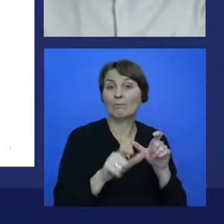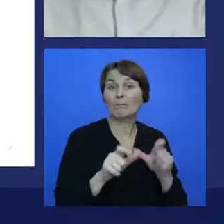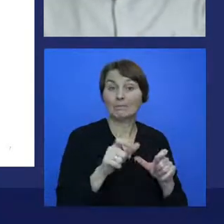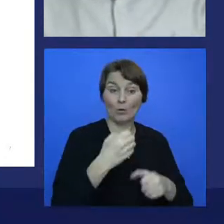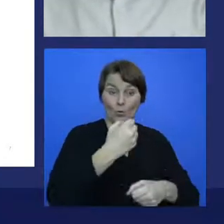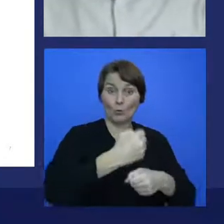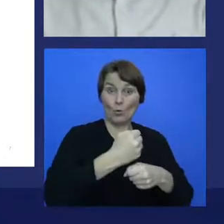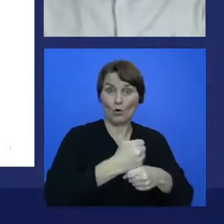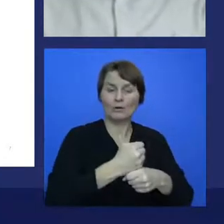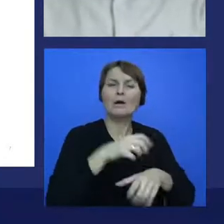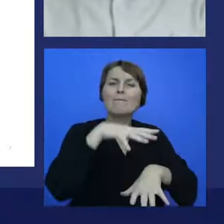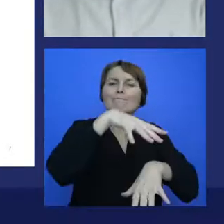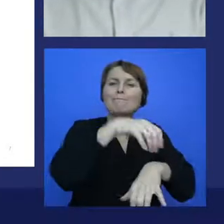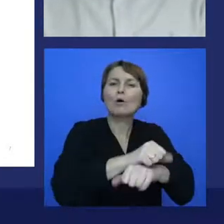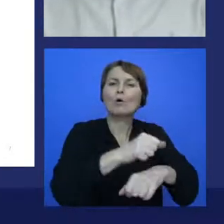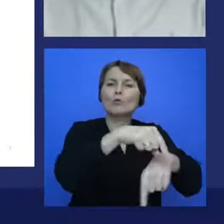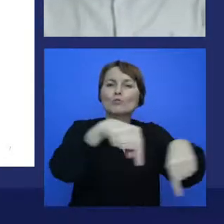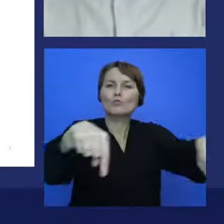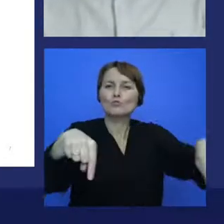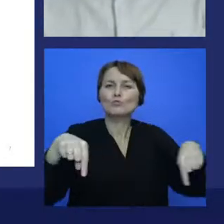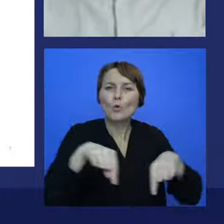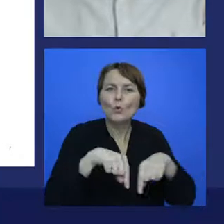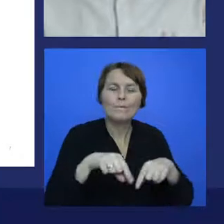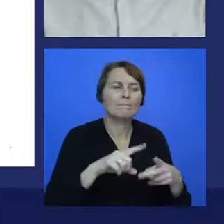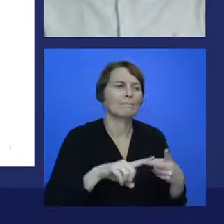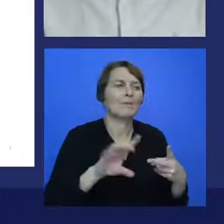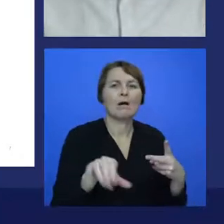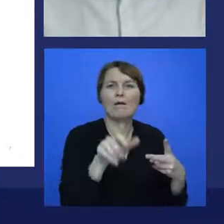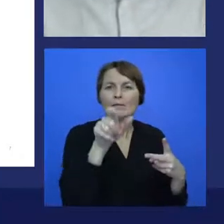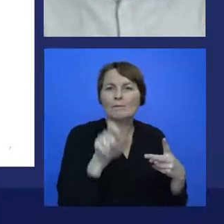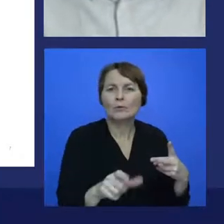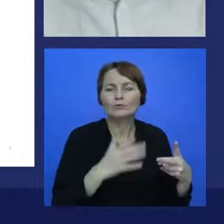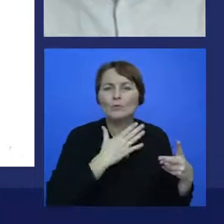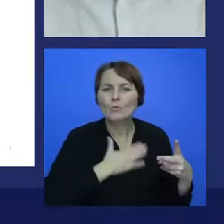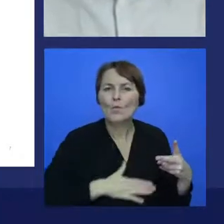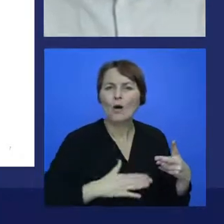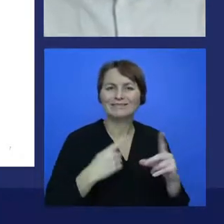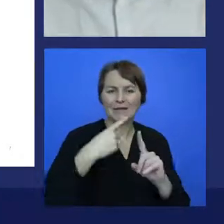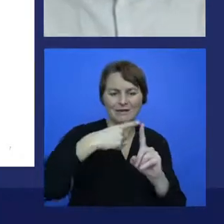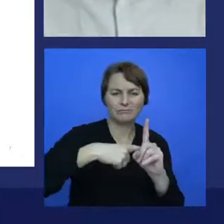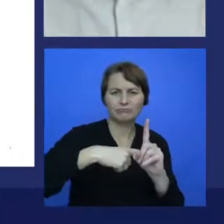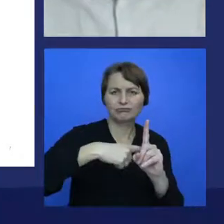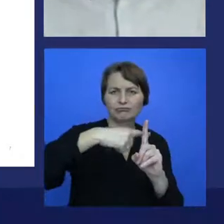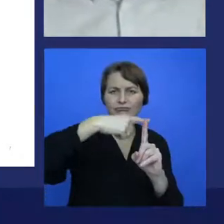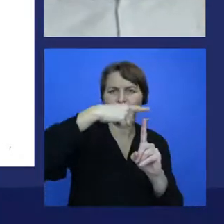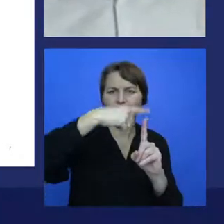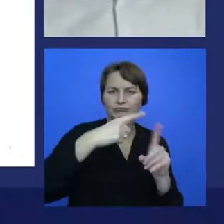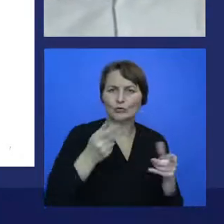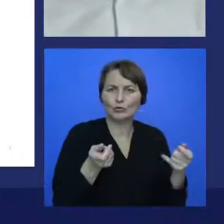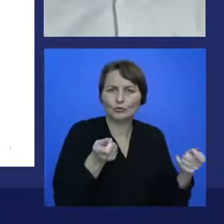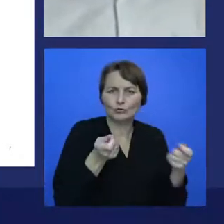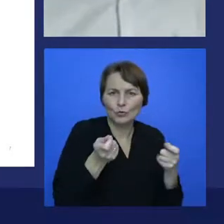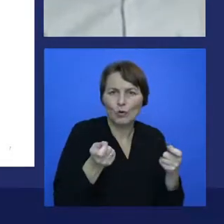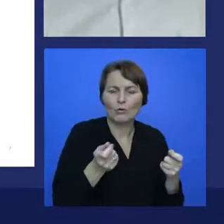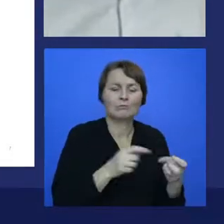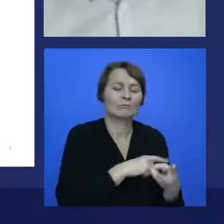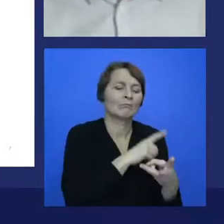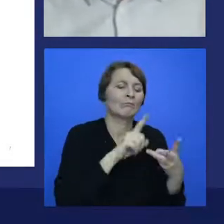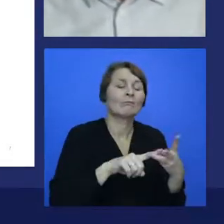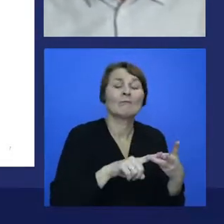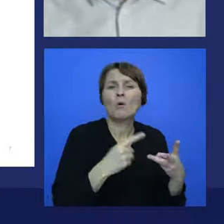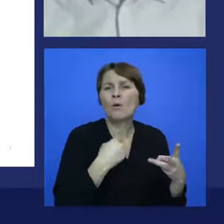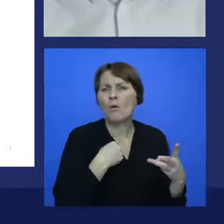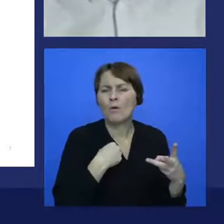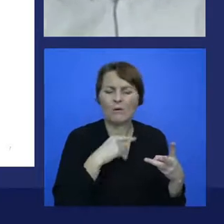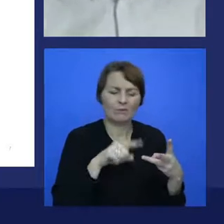trying to control the atmosphere, the temperature. There might be other people more interested in how many people are using the space, is